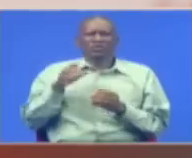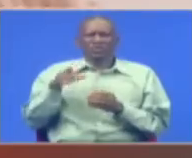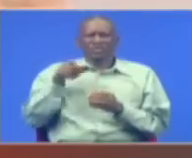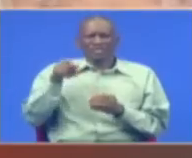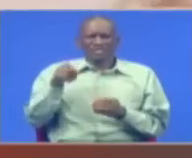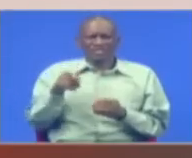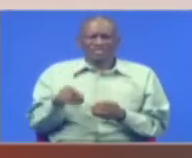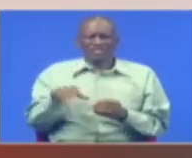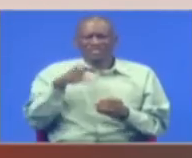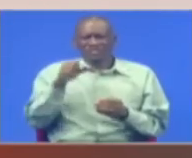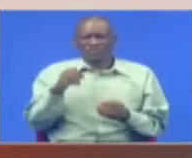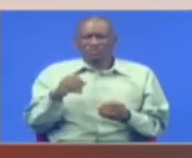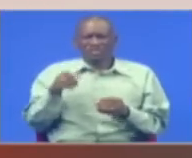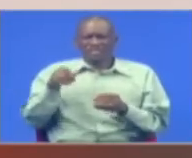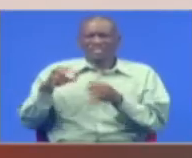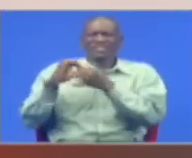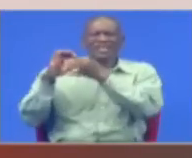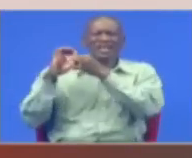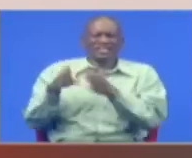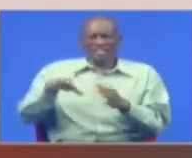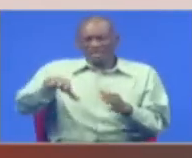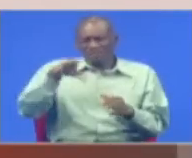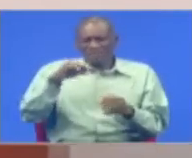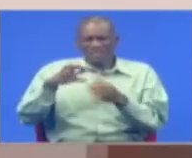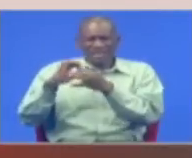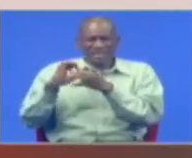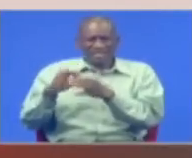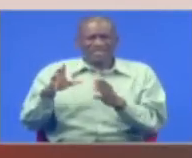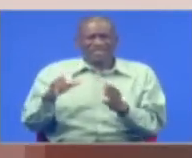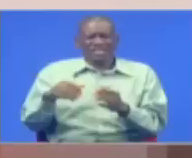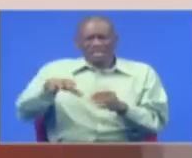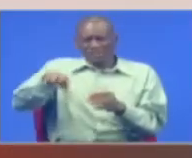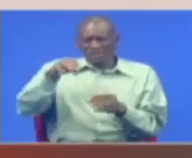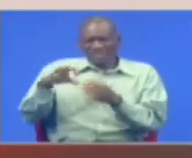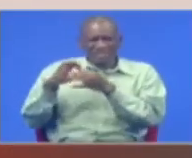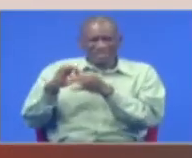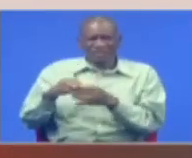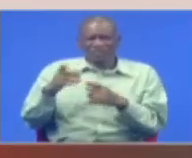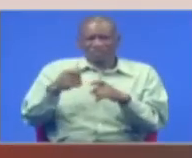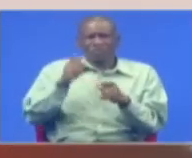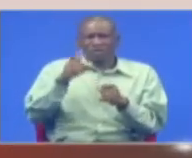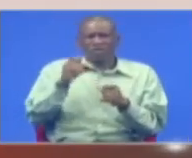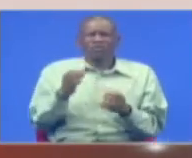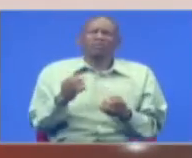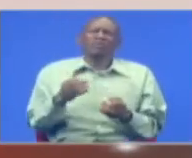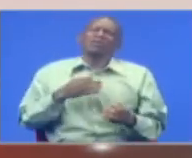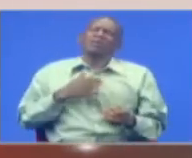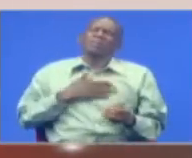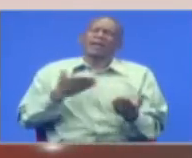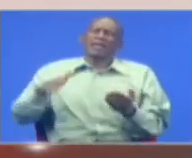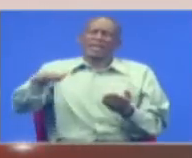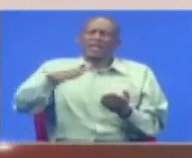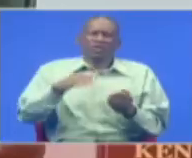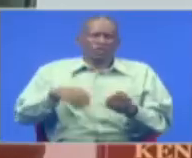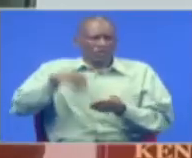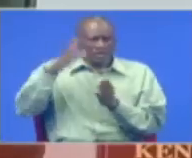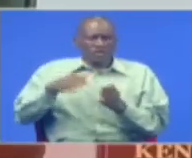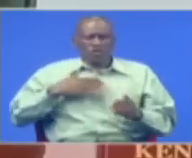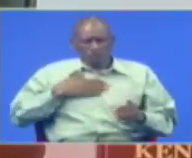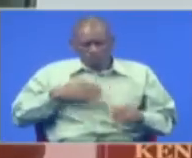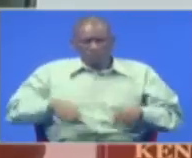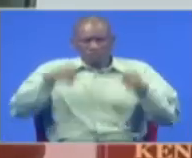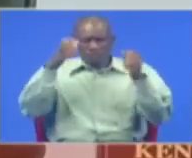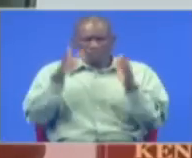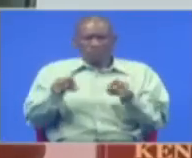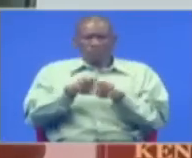Okay, so it is a culture I picked up from one of my alma mater. Okay. And Honorable Chair, it is doing